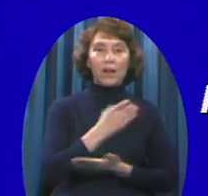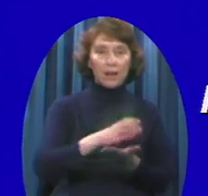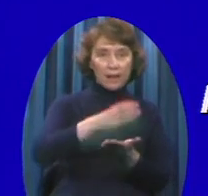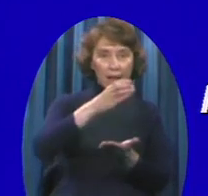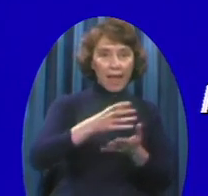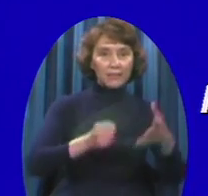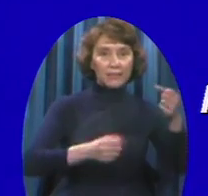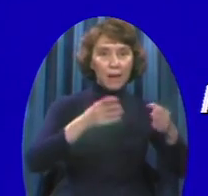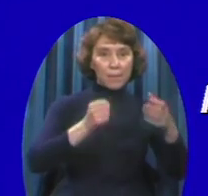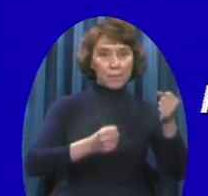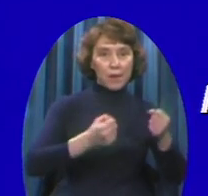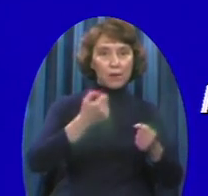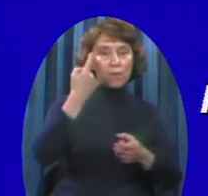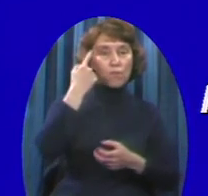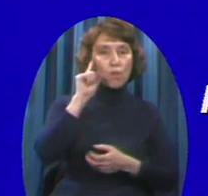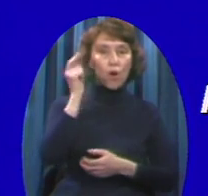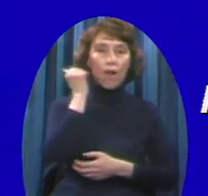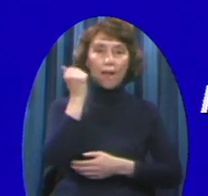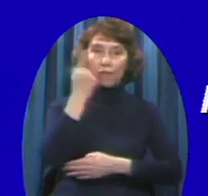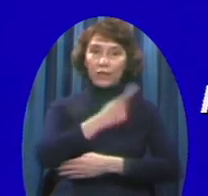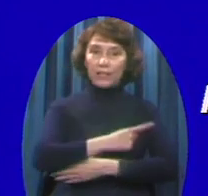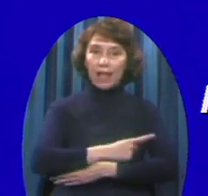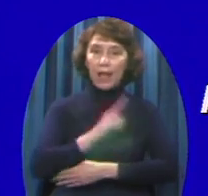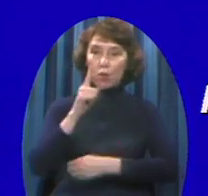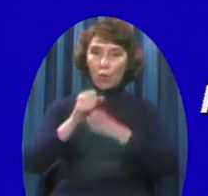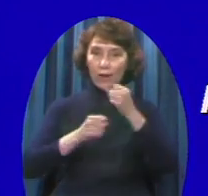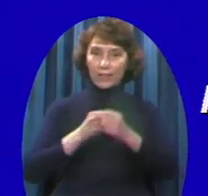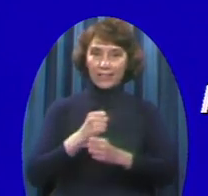think God will bless us for doing it.